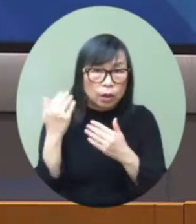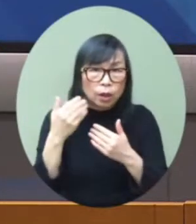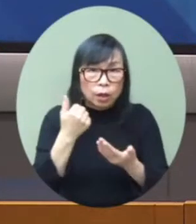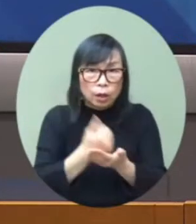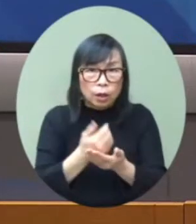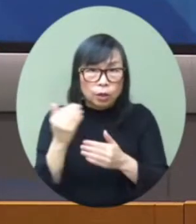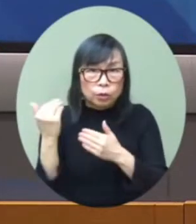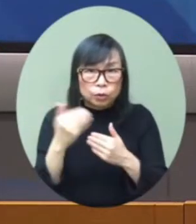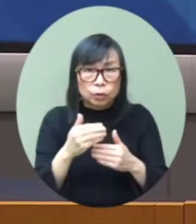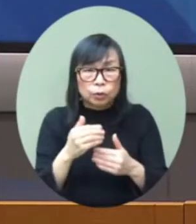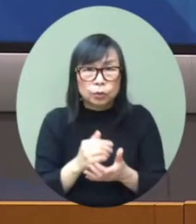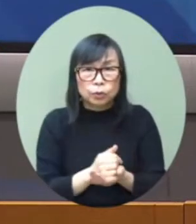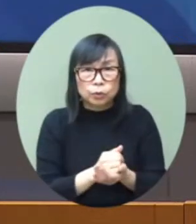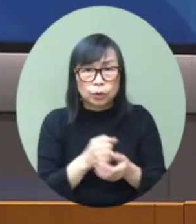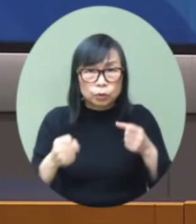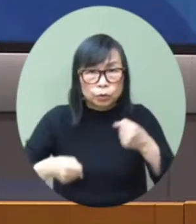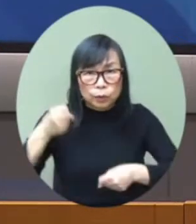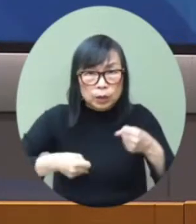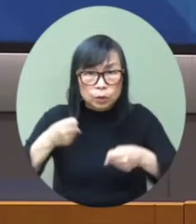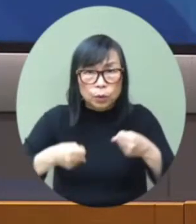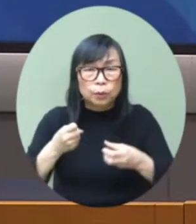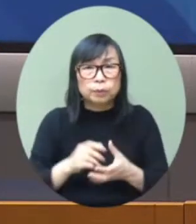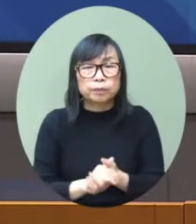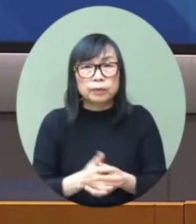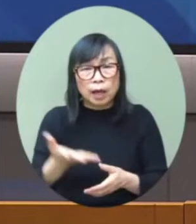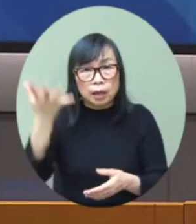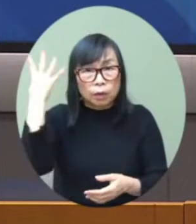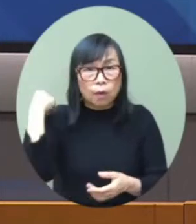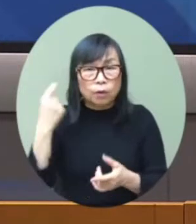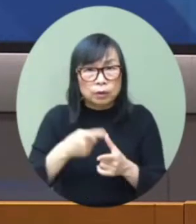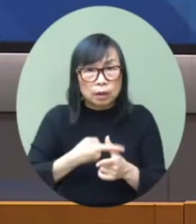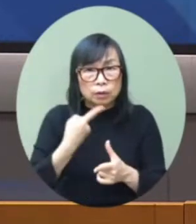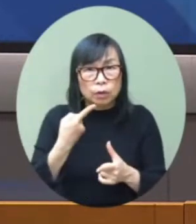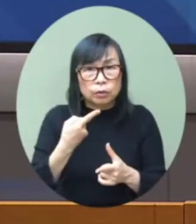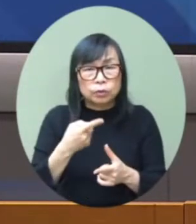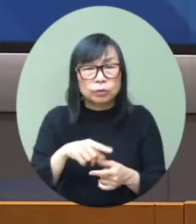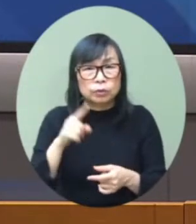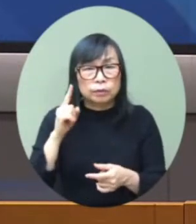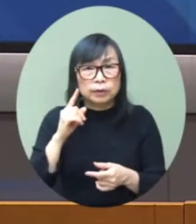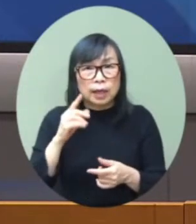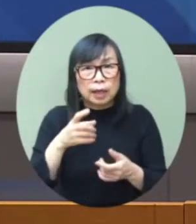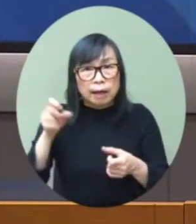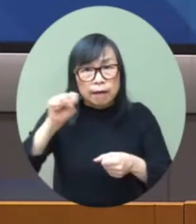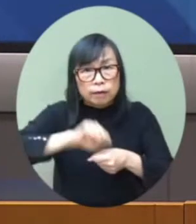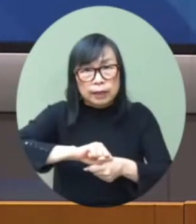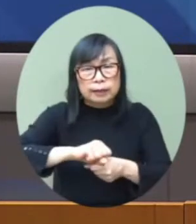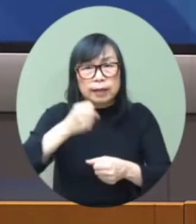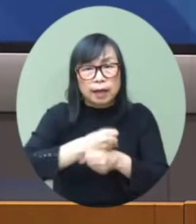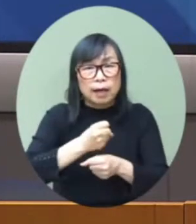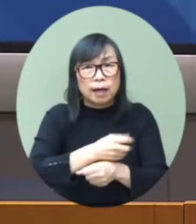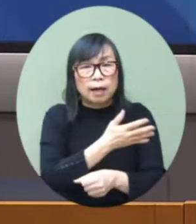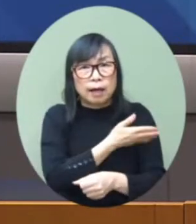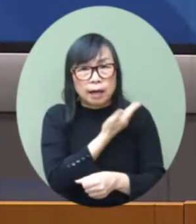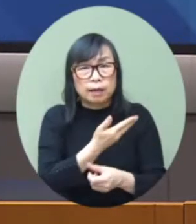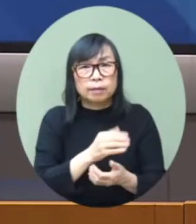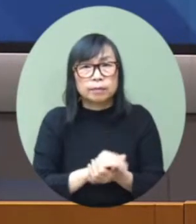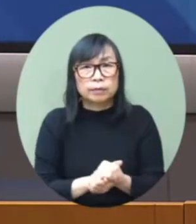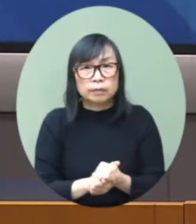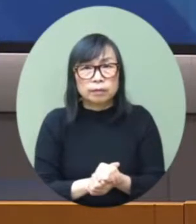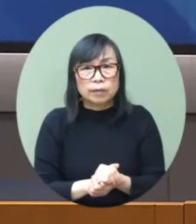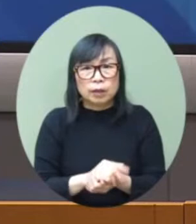in handling bodies transportation. From the end of February, we have